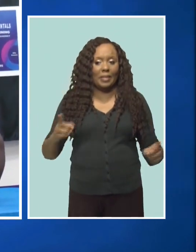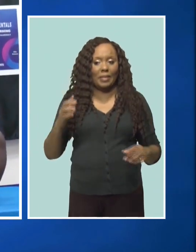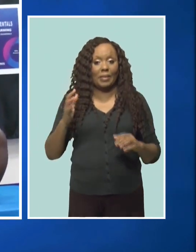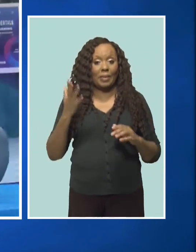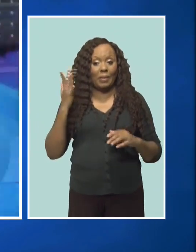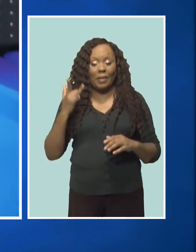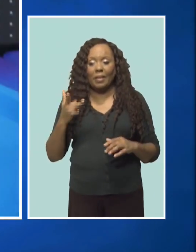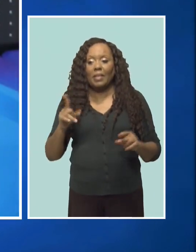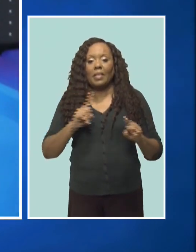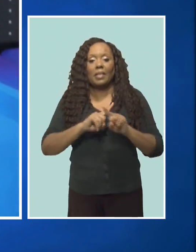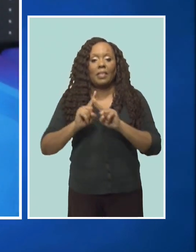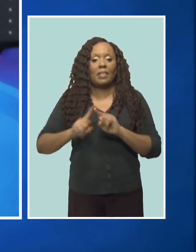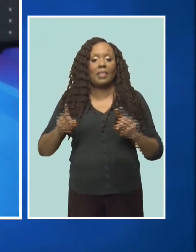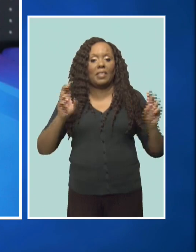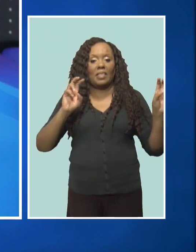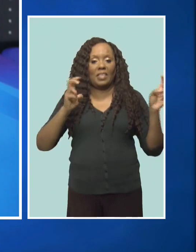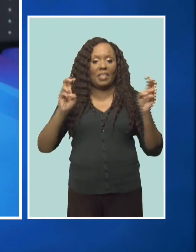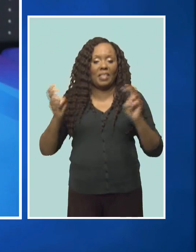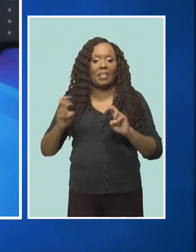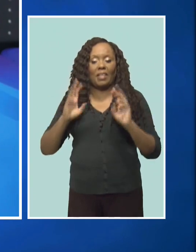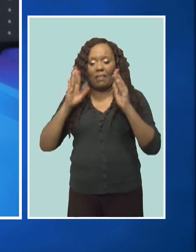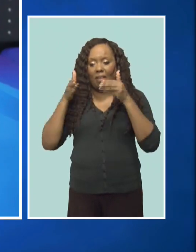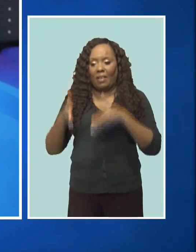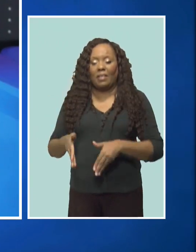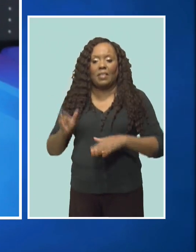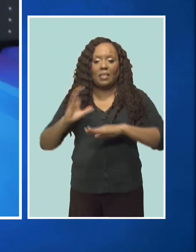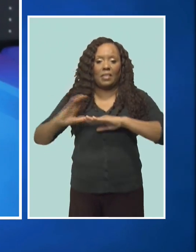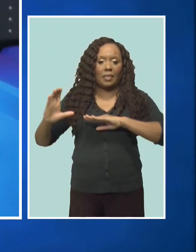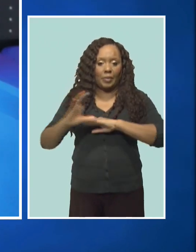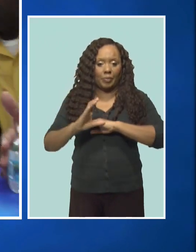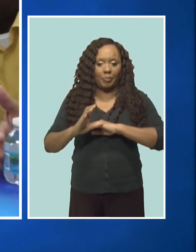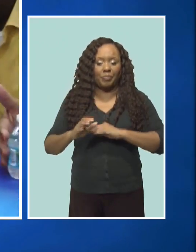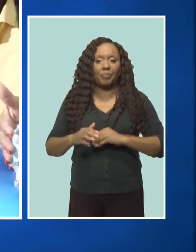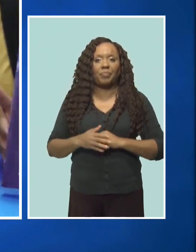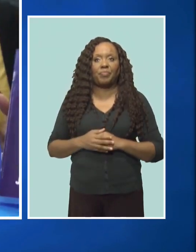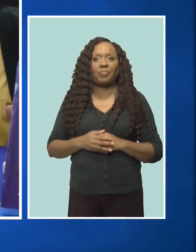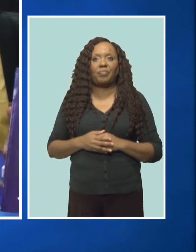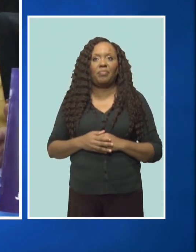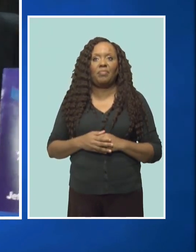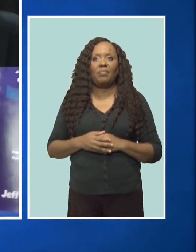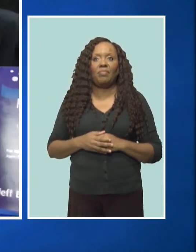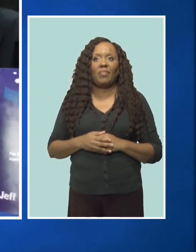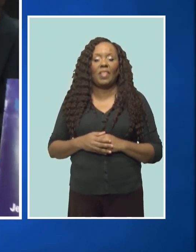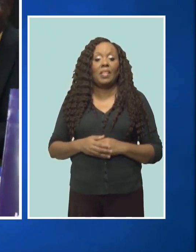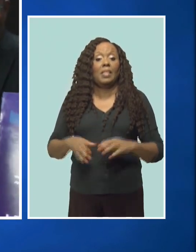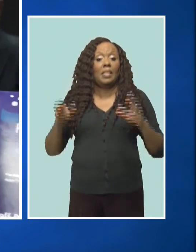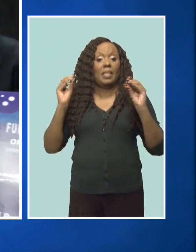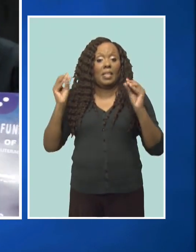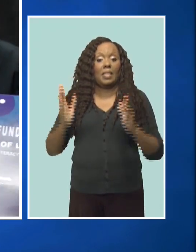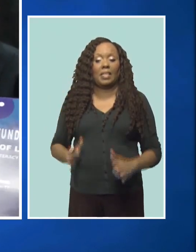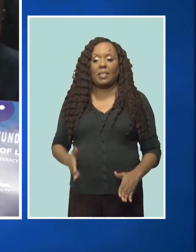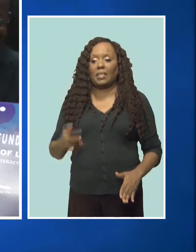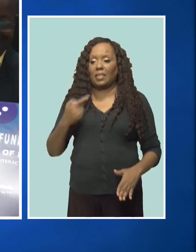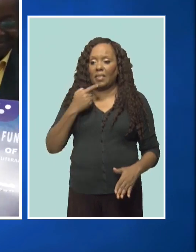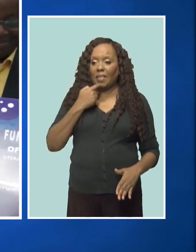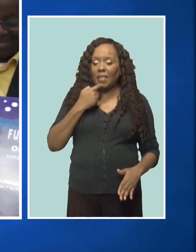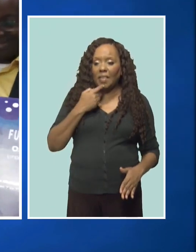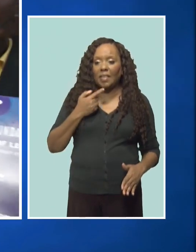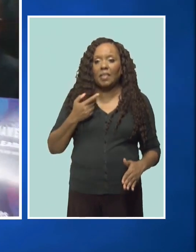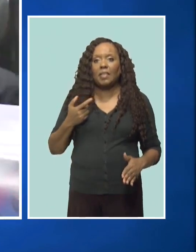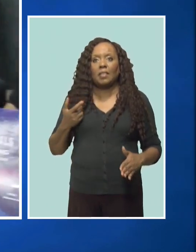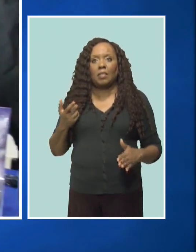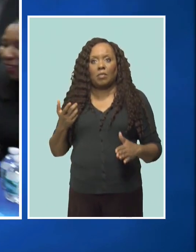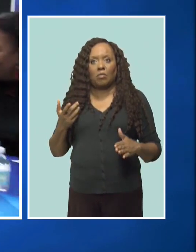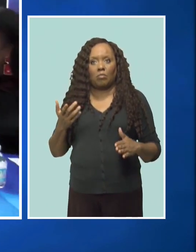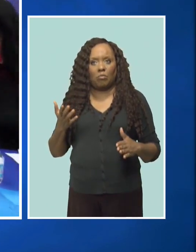encompasses subjects that are Caribbean-oriented. Educator Herbert Gittin says one of the drawbacks of foreign